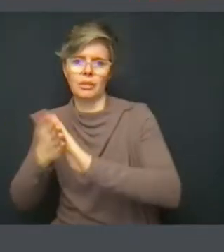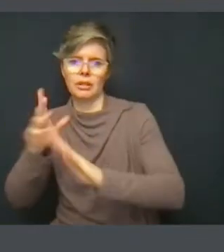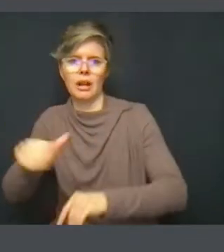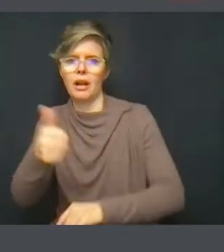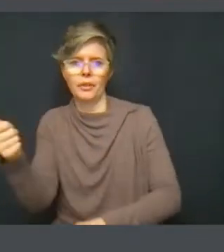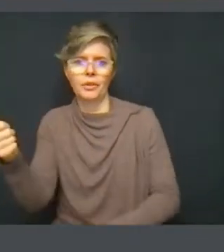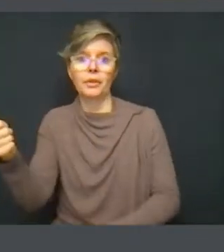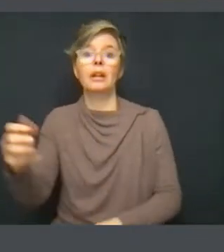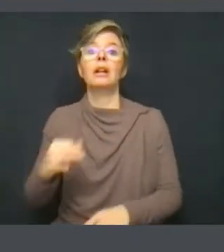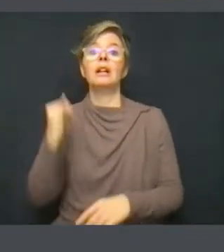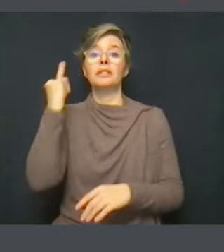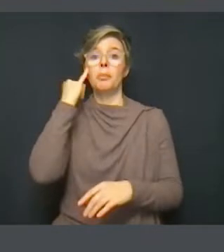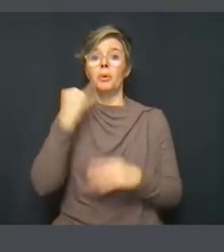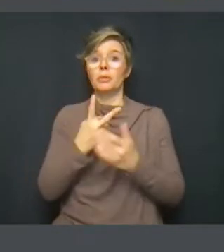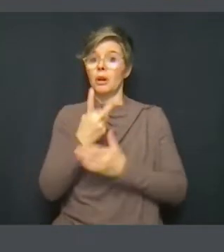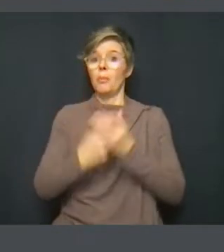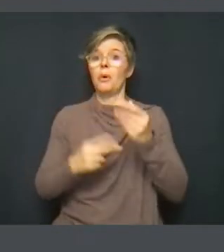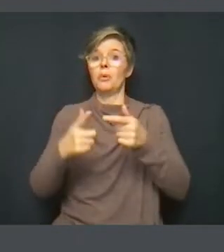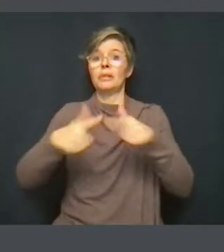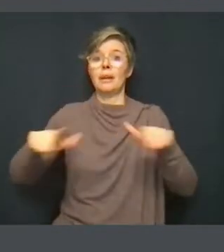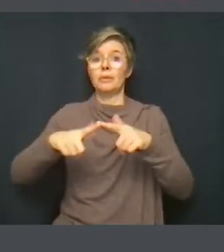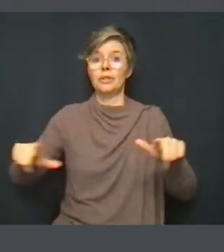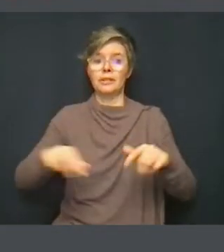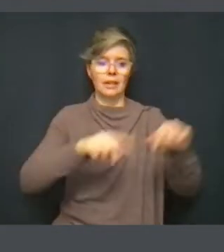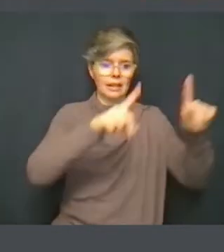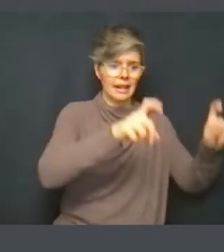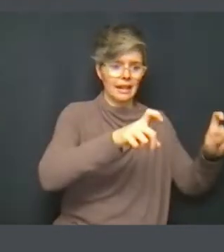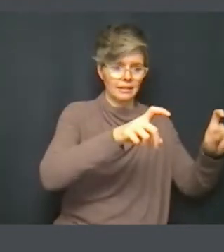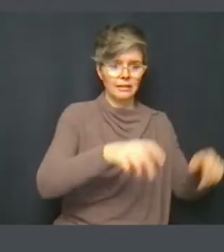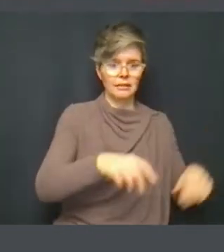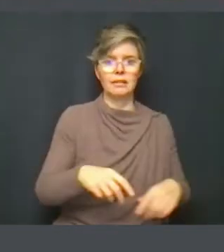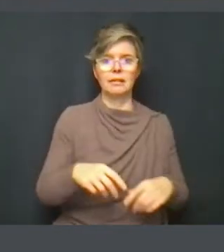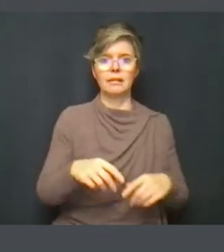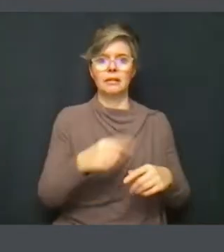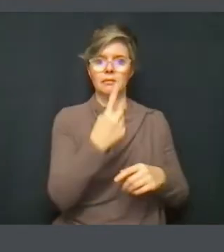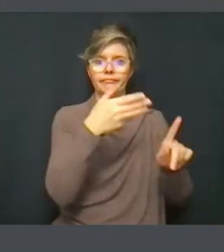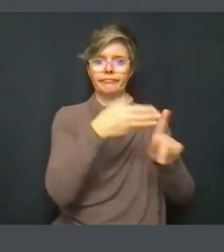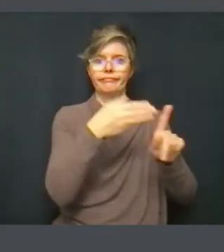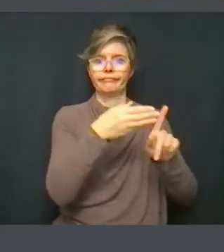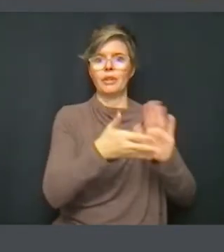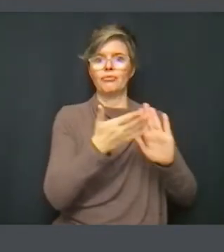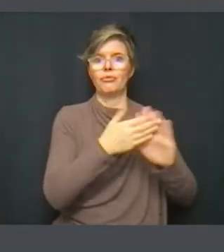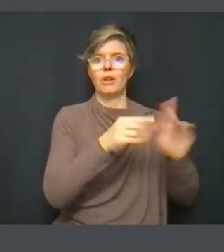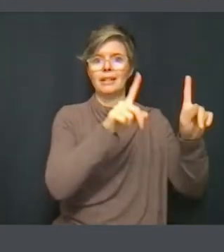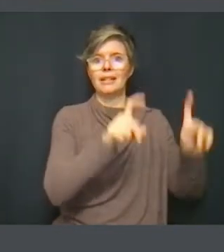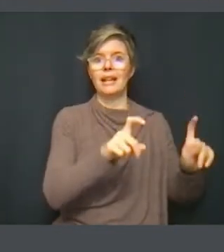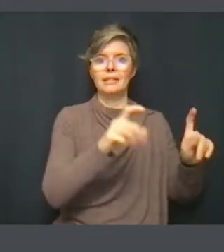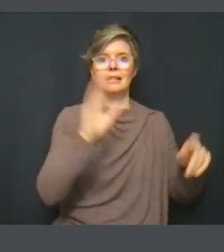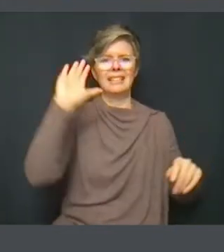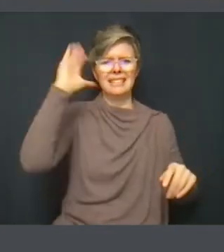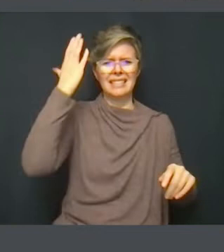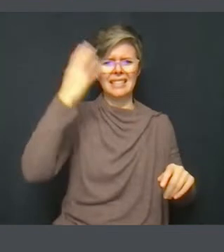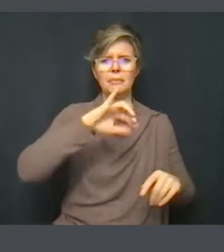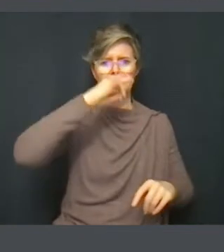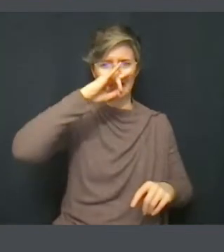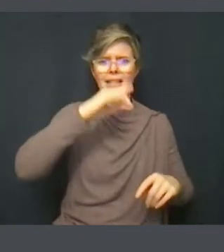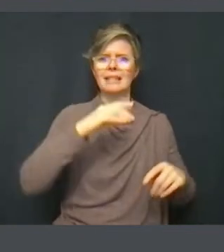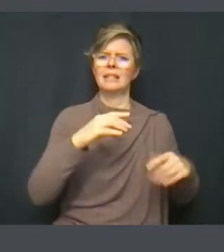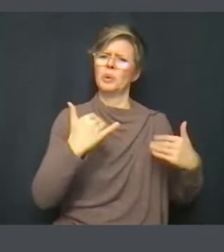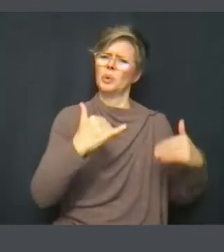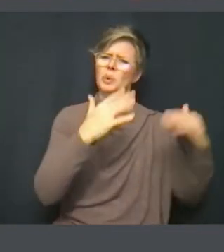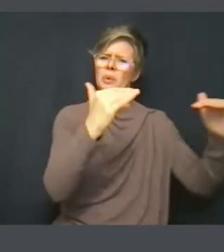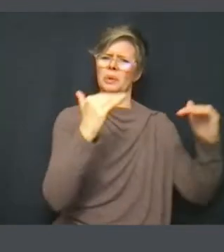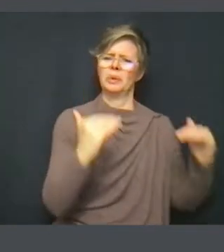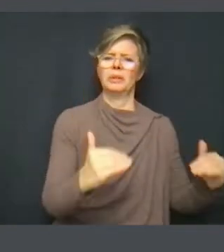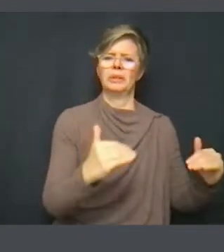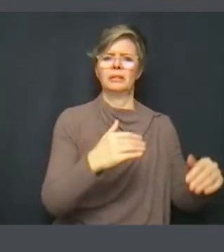in one language and the kid might, it might seem that the kid performed really poorly, lots of challenges. The